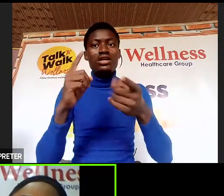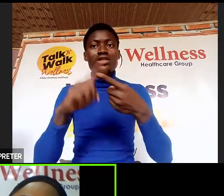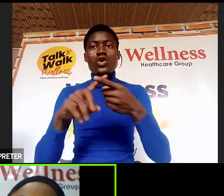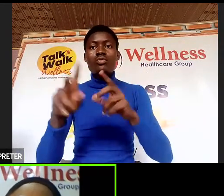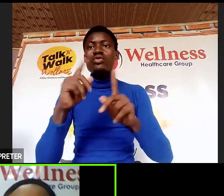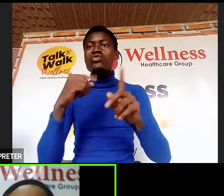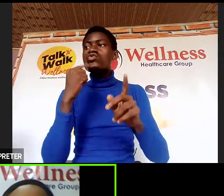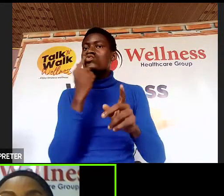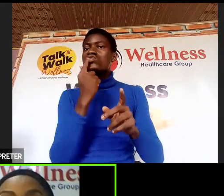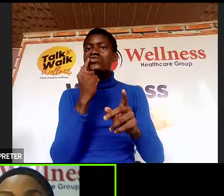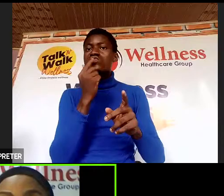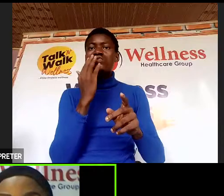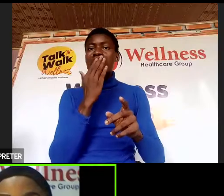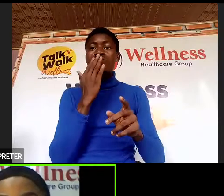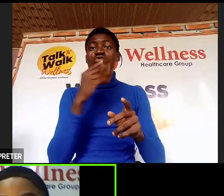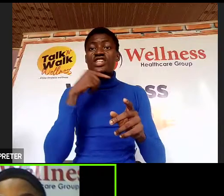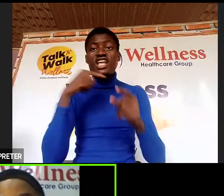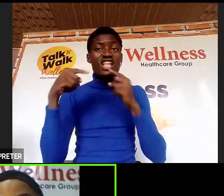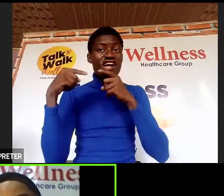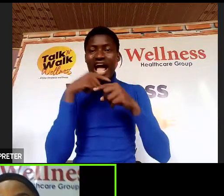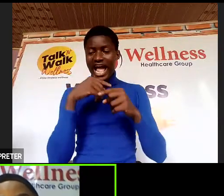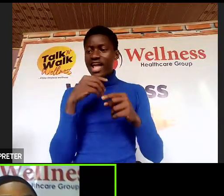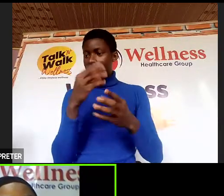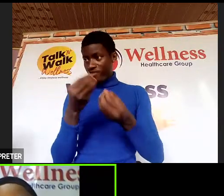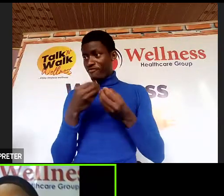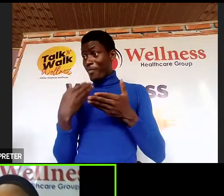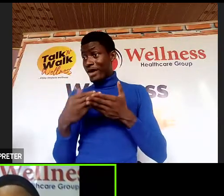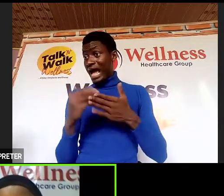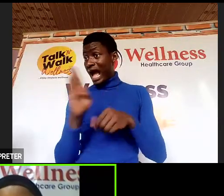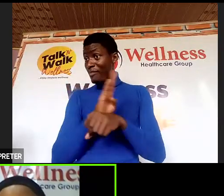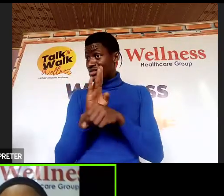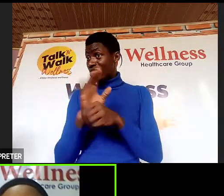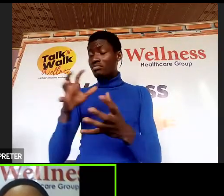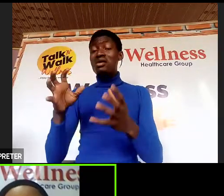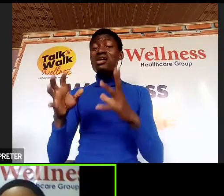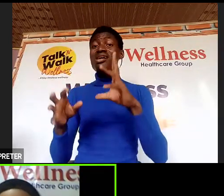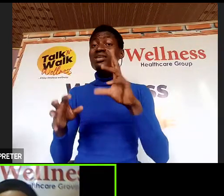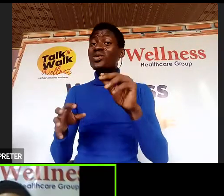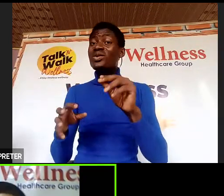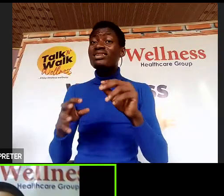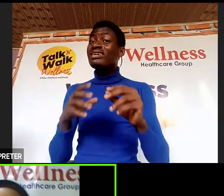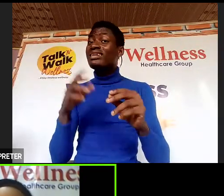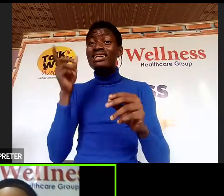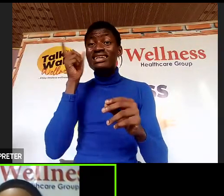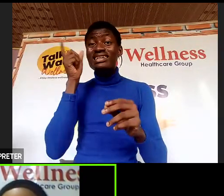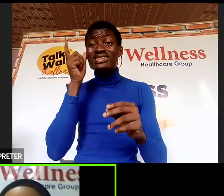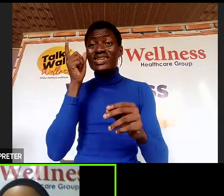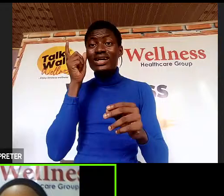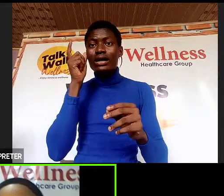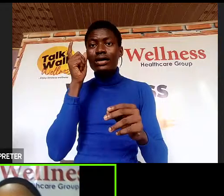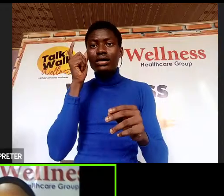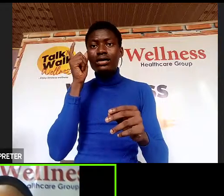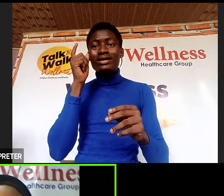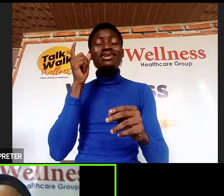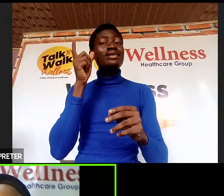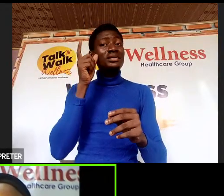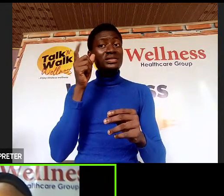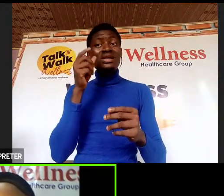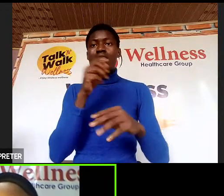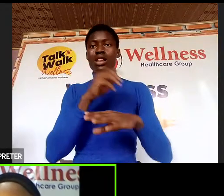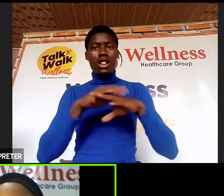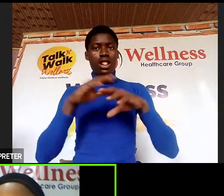begin to build castles in the air. There's no way you will not build castles in the air that, when I save this money and I make this money and all that. But be sure you're not counting all the chicks before the